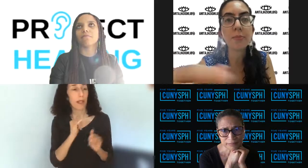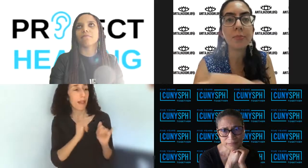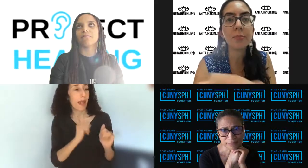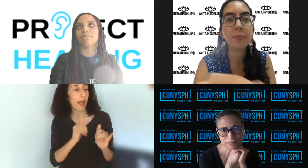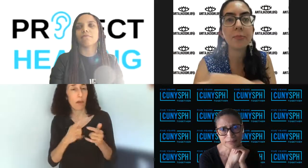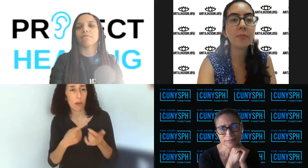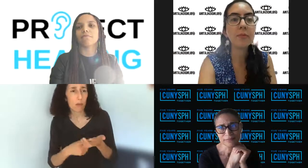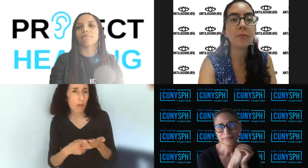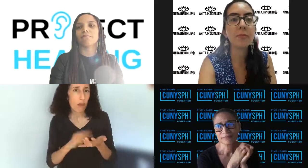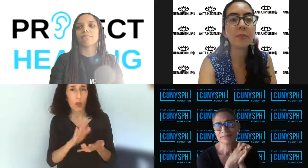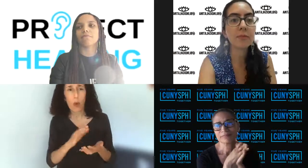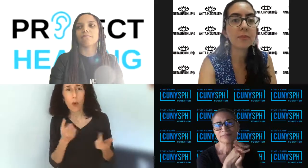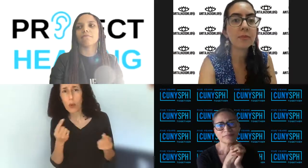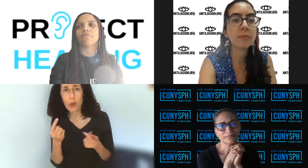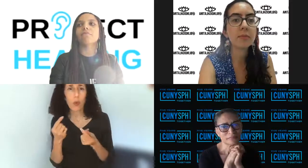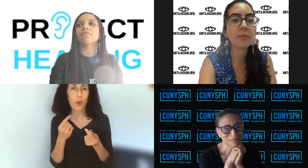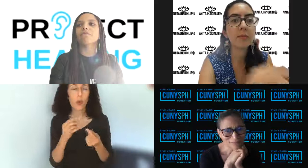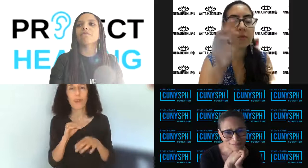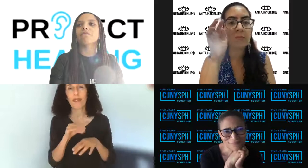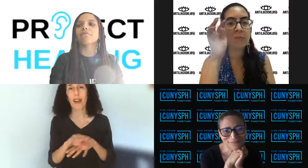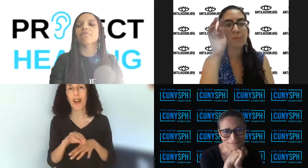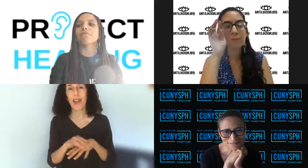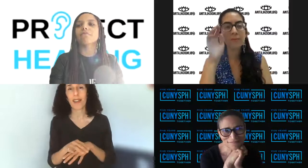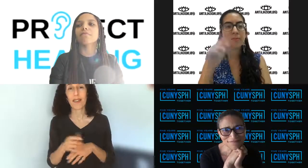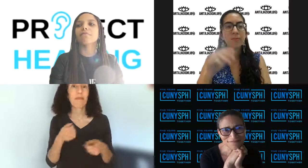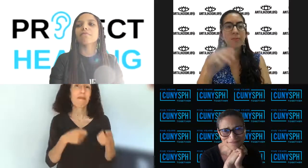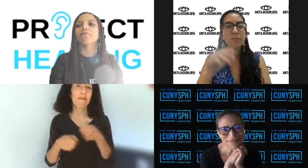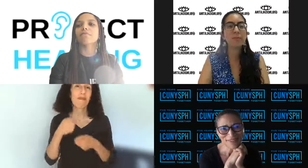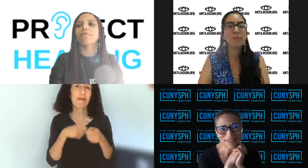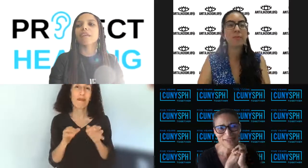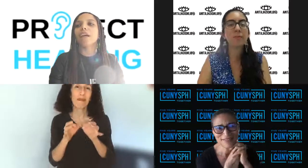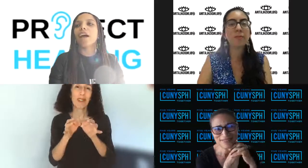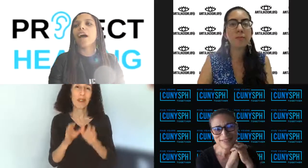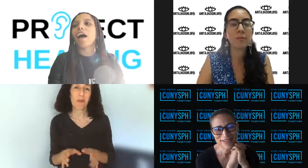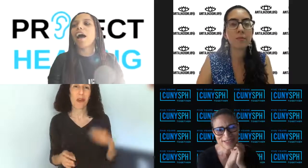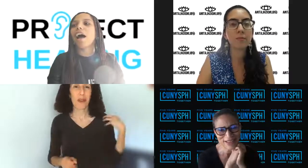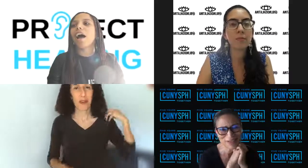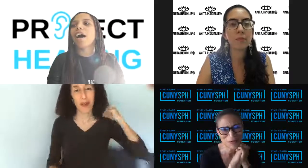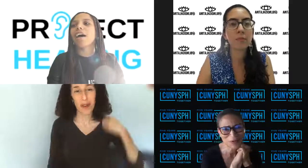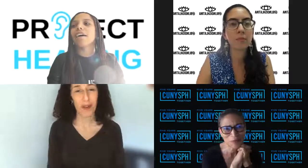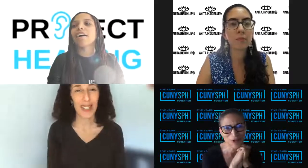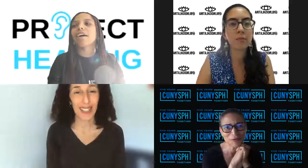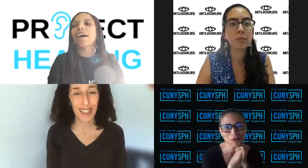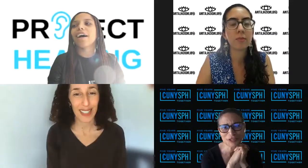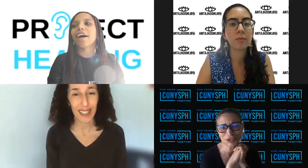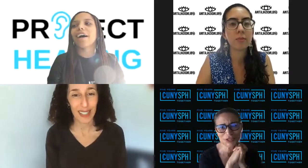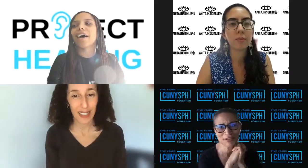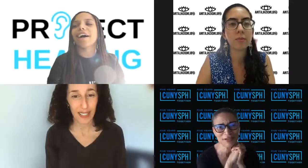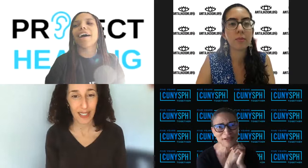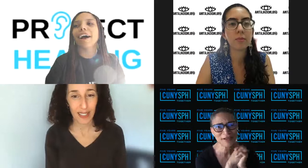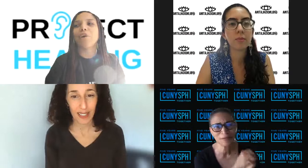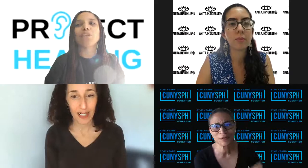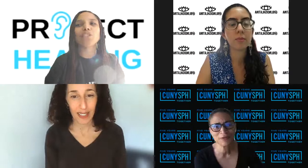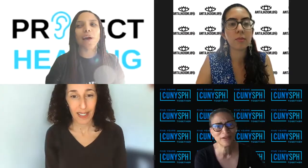journey. Wow, yeah, it makes perfect sense. Thank you very much. Thank you. Yes, thank you. What a wonderful